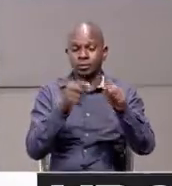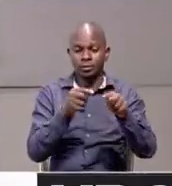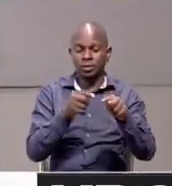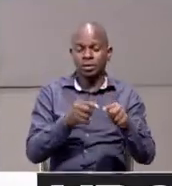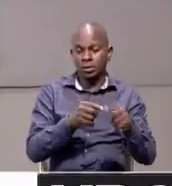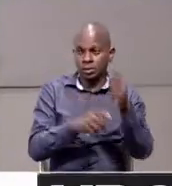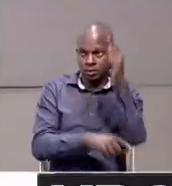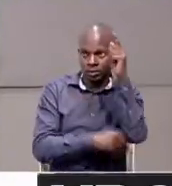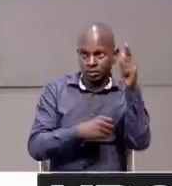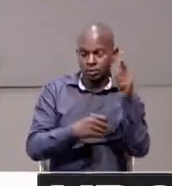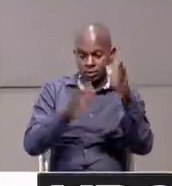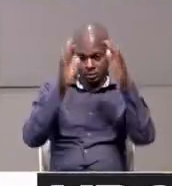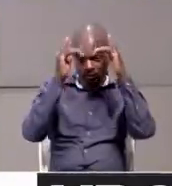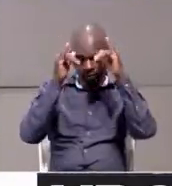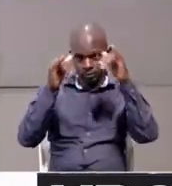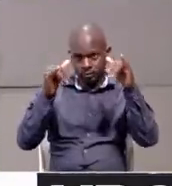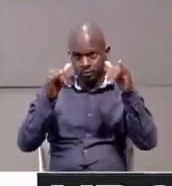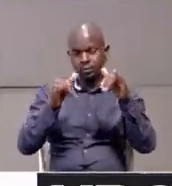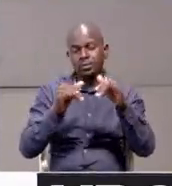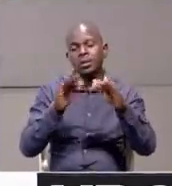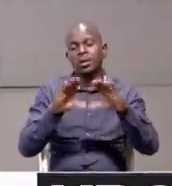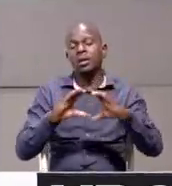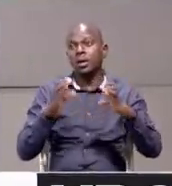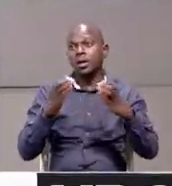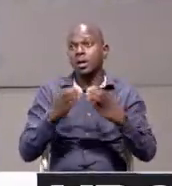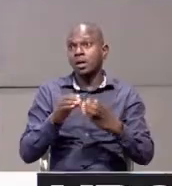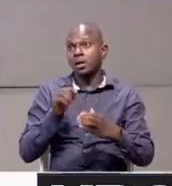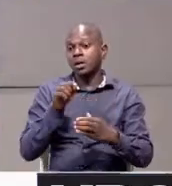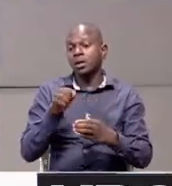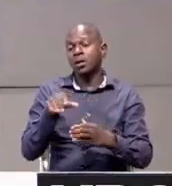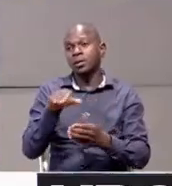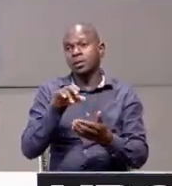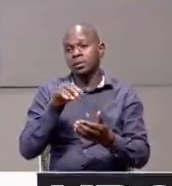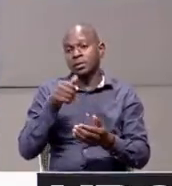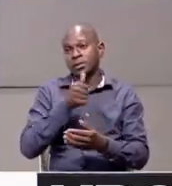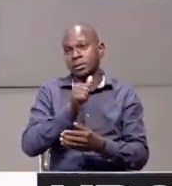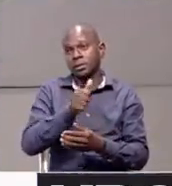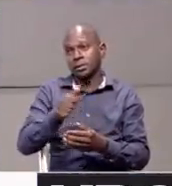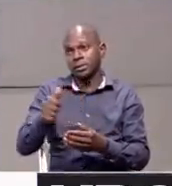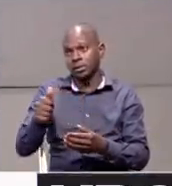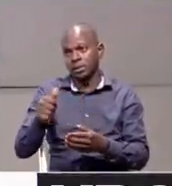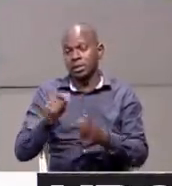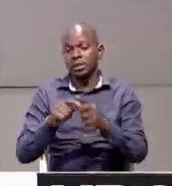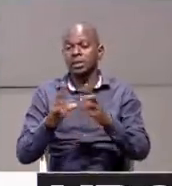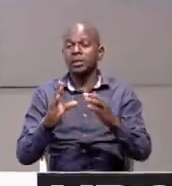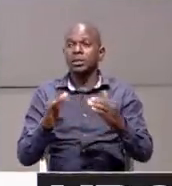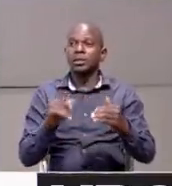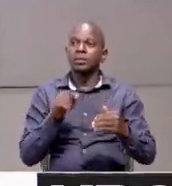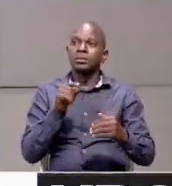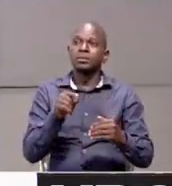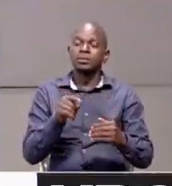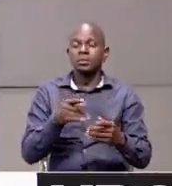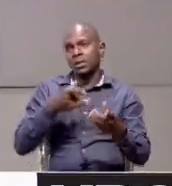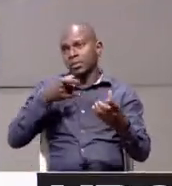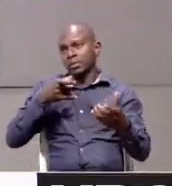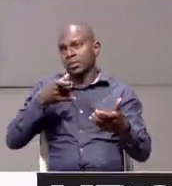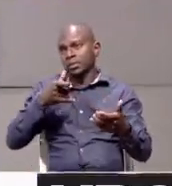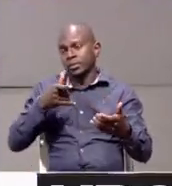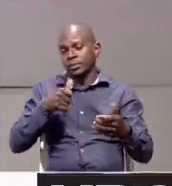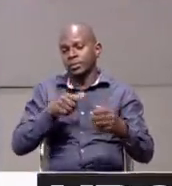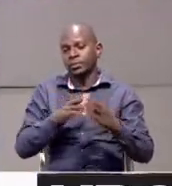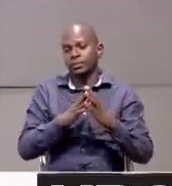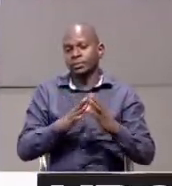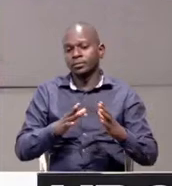raid, the community leaders themselves will make recovery without even going for a fight. Nun